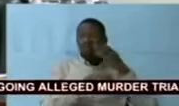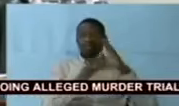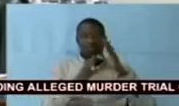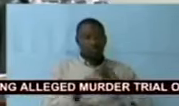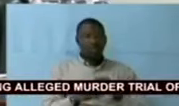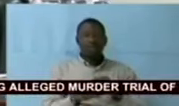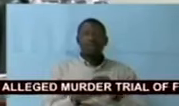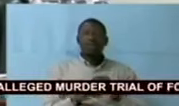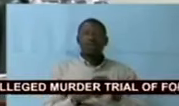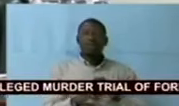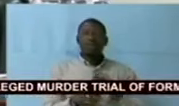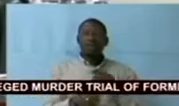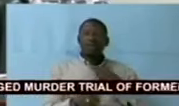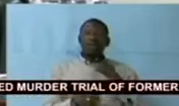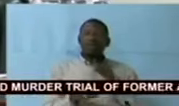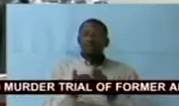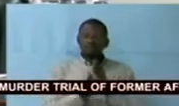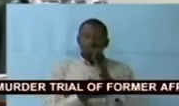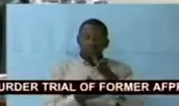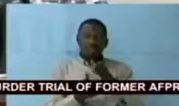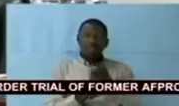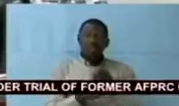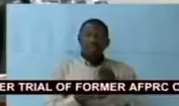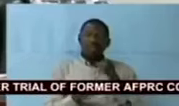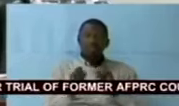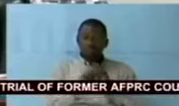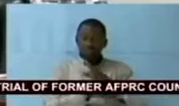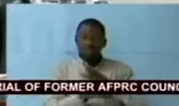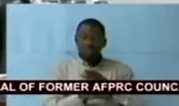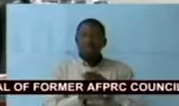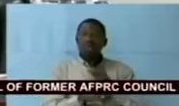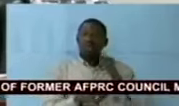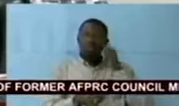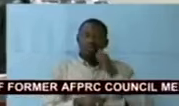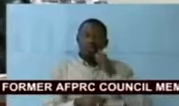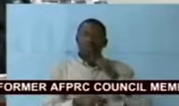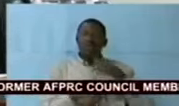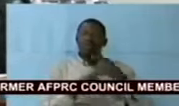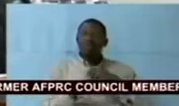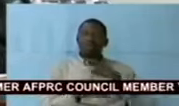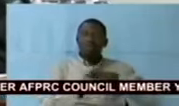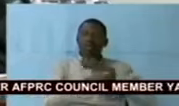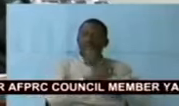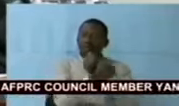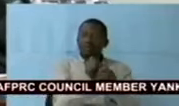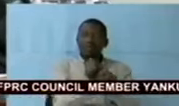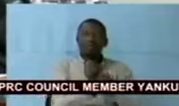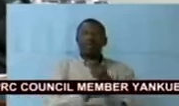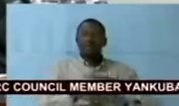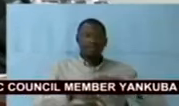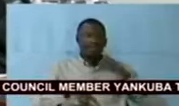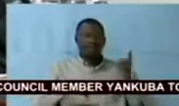Wowo was arrested. He was charged. I can't recall the charge.